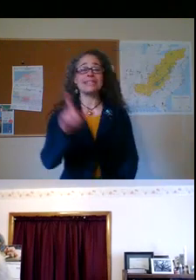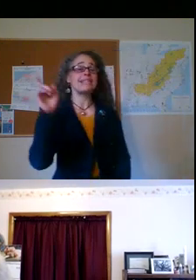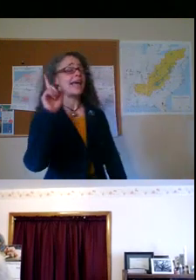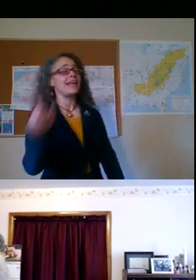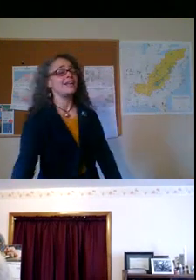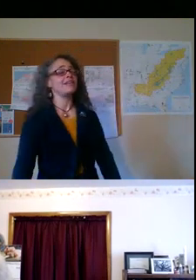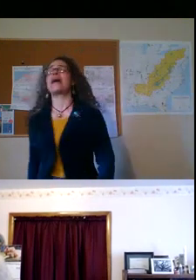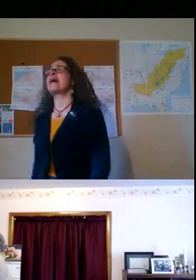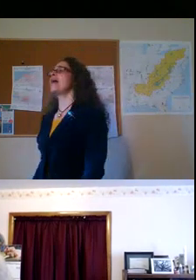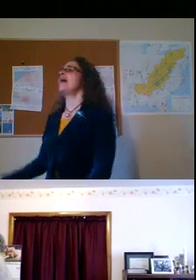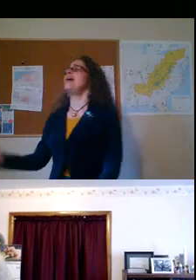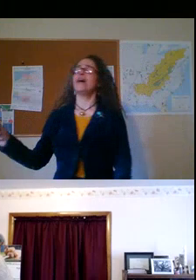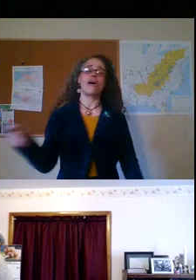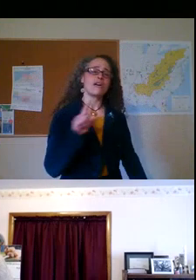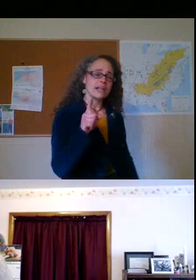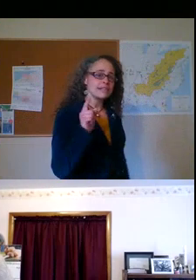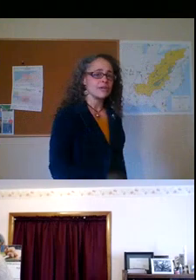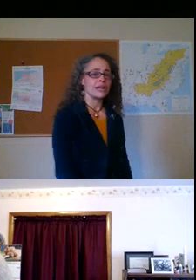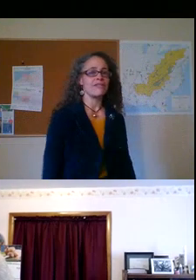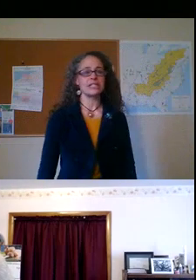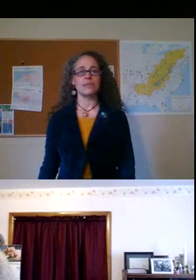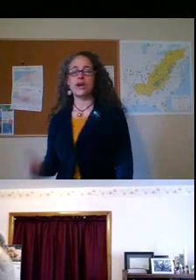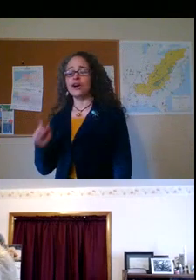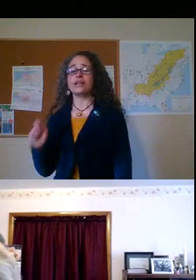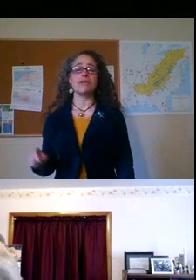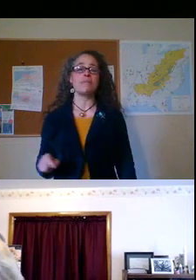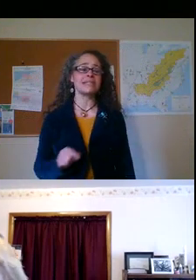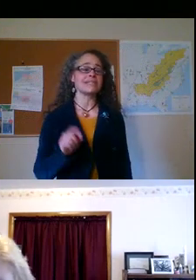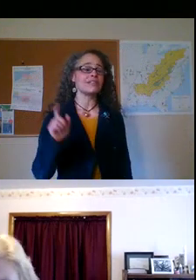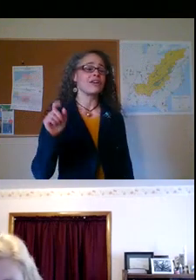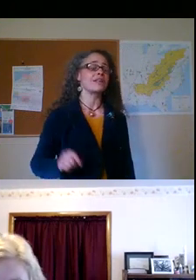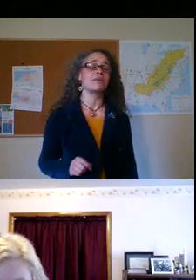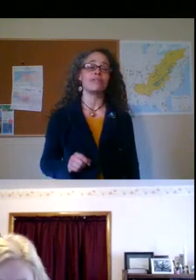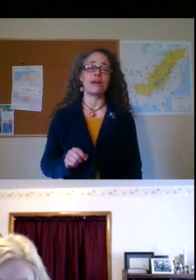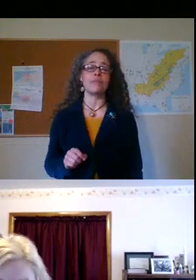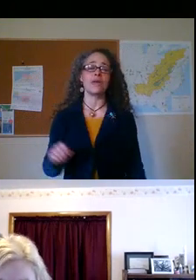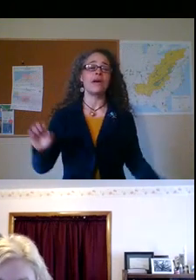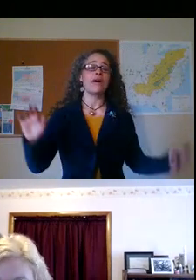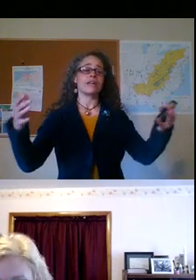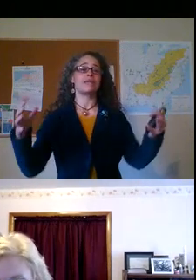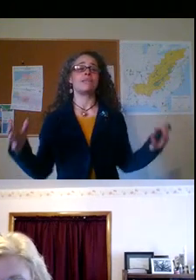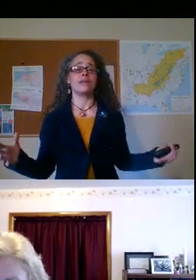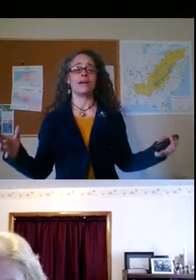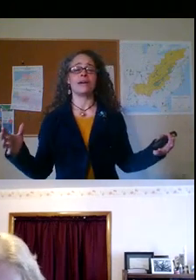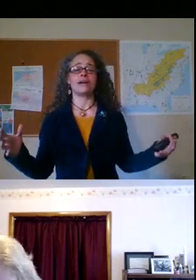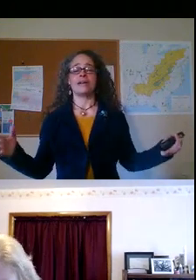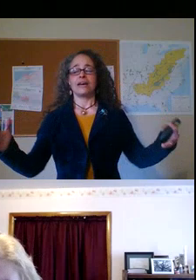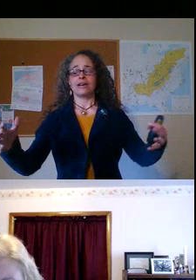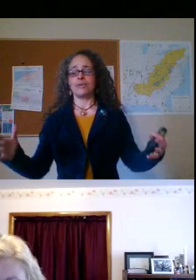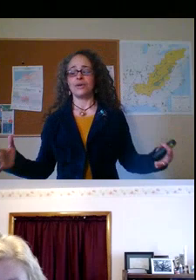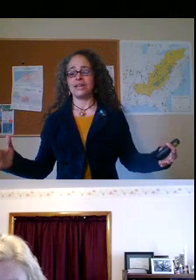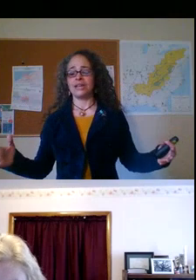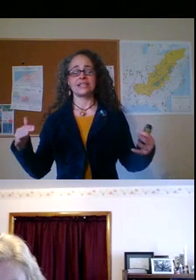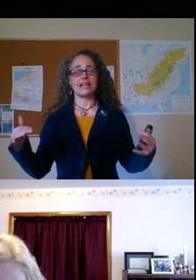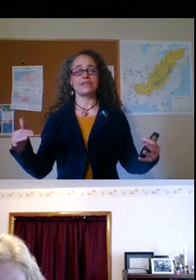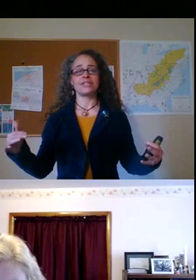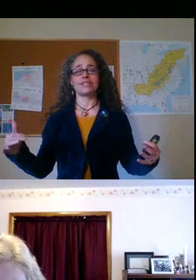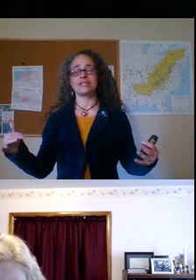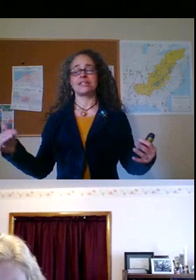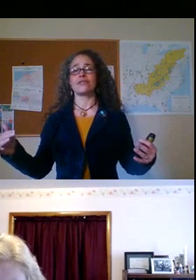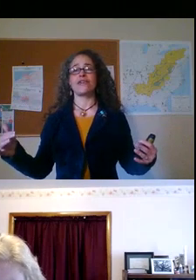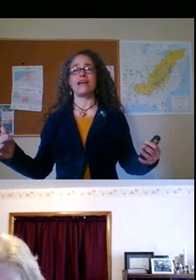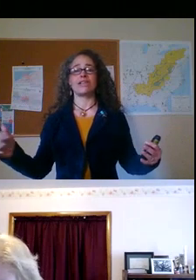investment. But let's say you're like, hey, art is a great investment. Art can be medicine. Art can be therapy. Art can be a community.